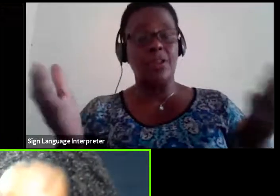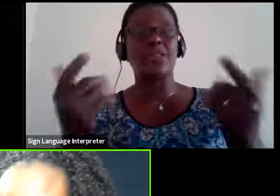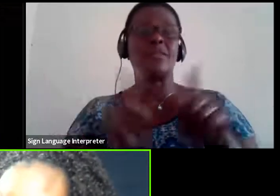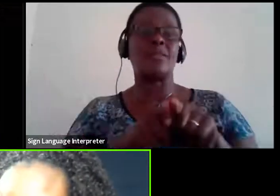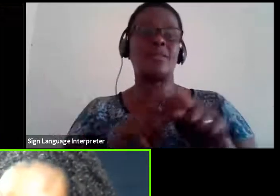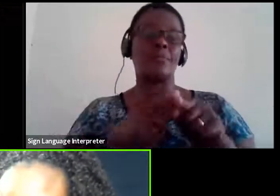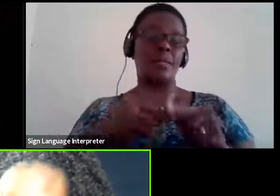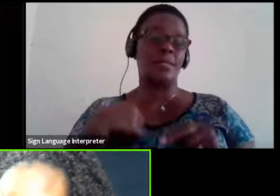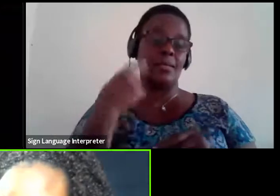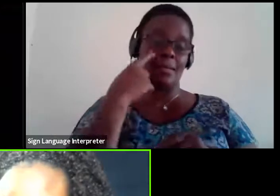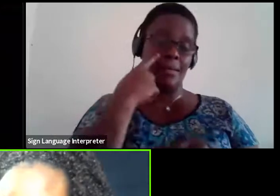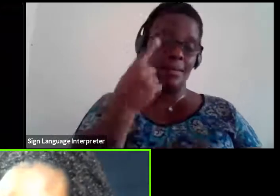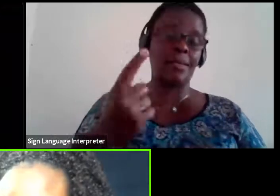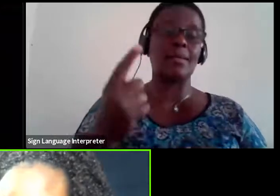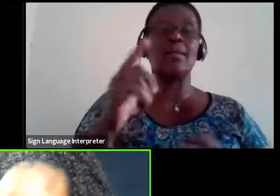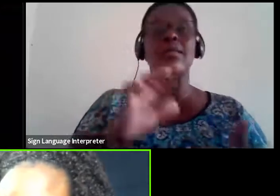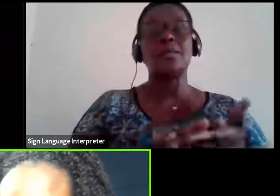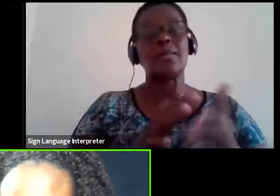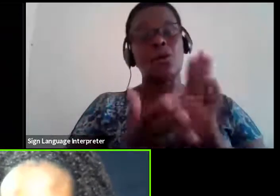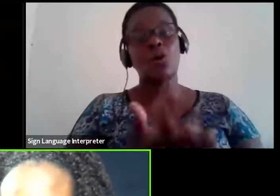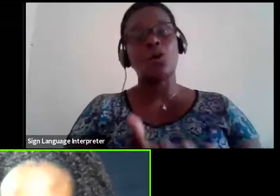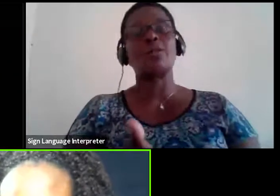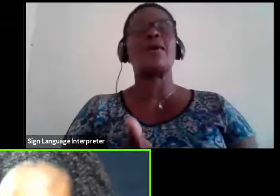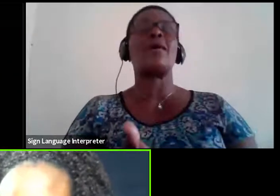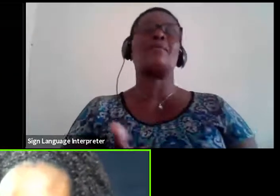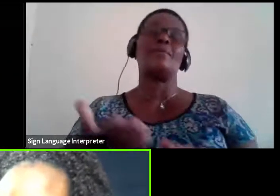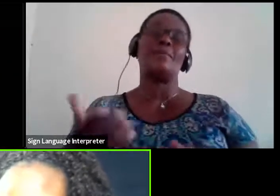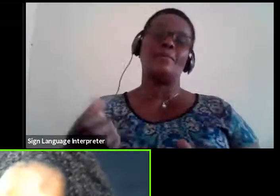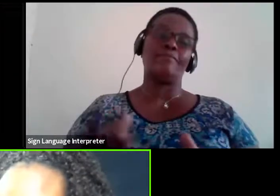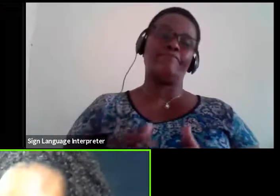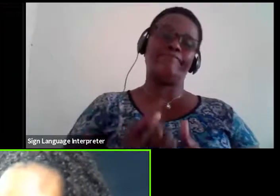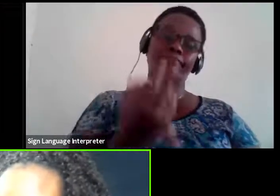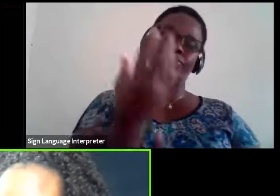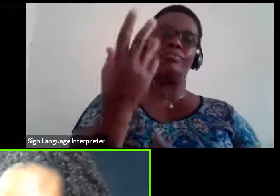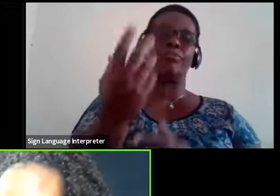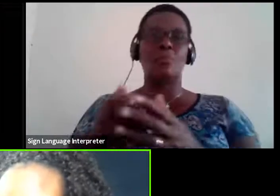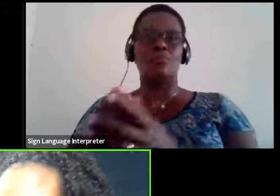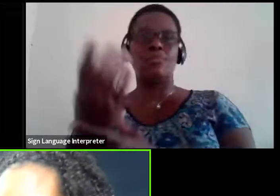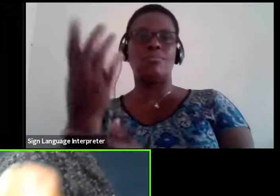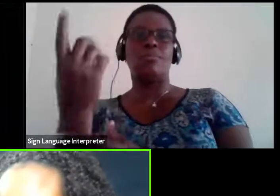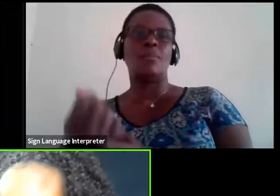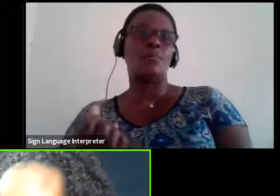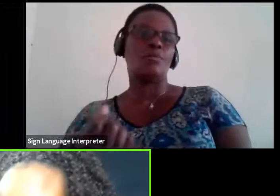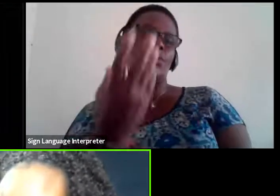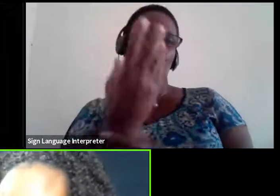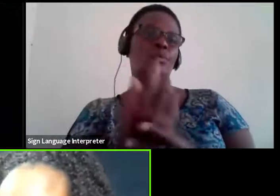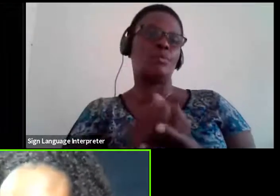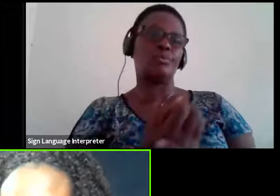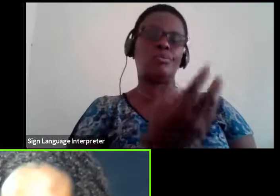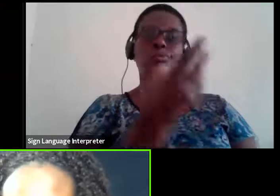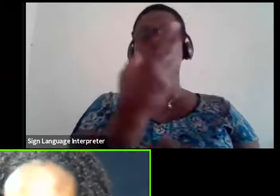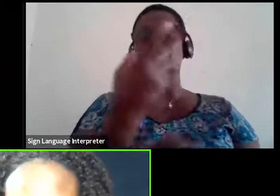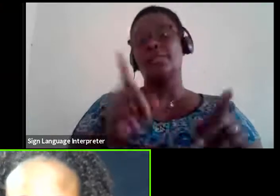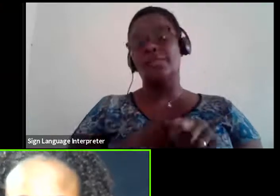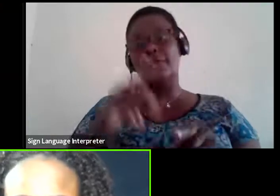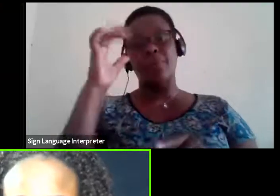stakeholders coming on board, because at the end of the day, I believe, you know, our ICT policies and legislation should capture the needs of